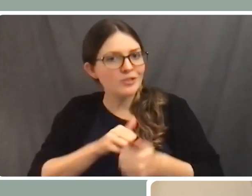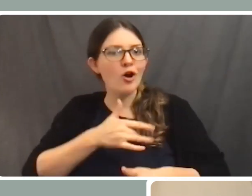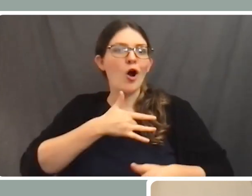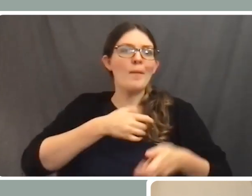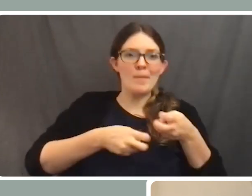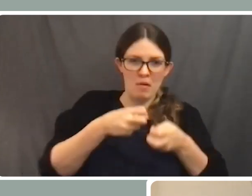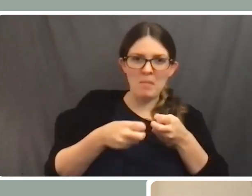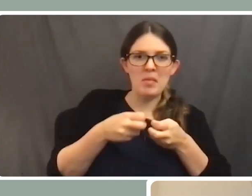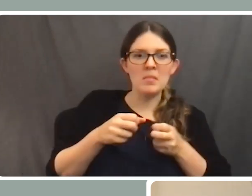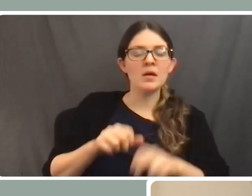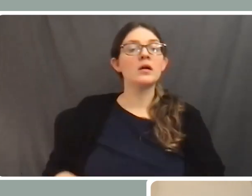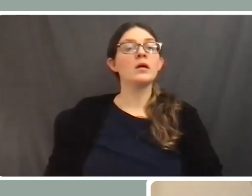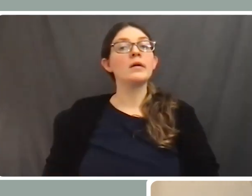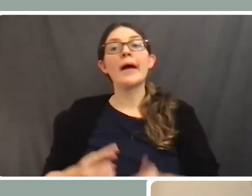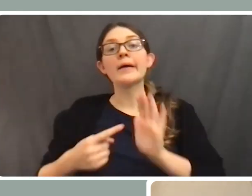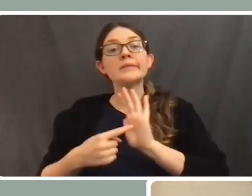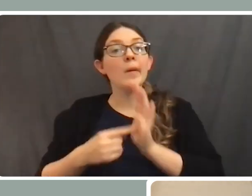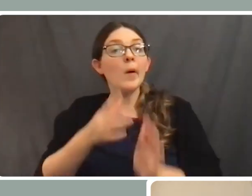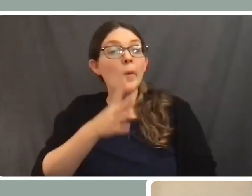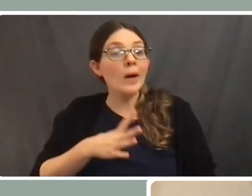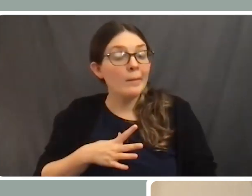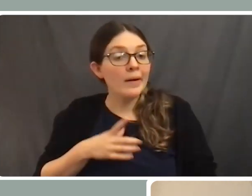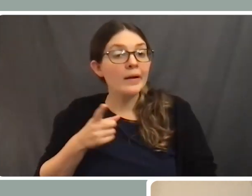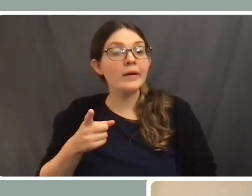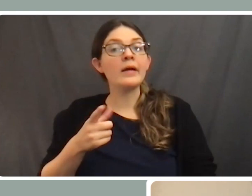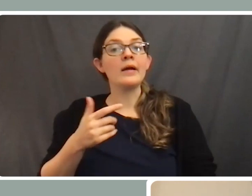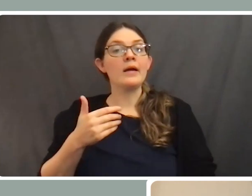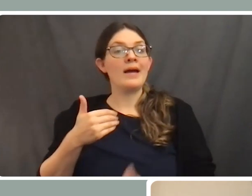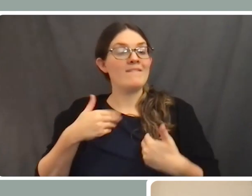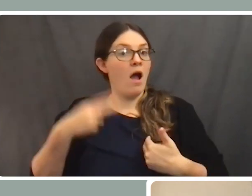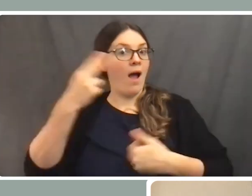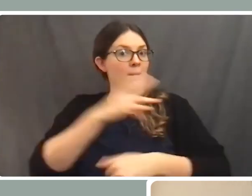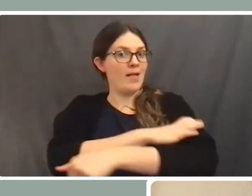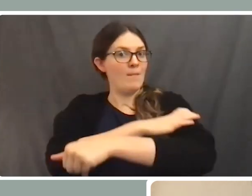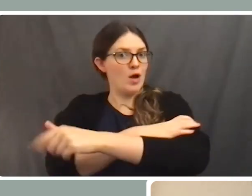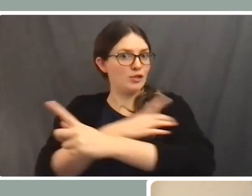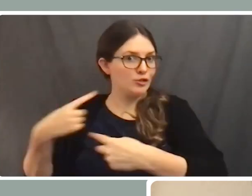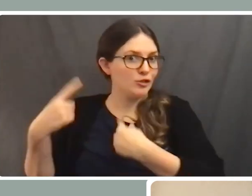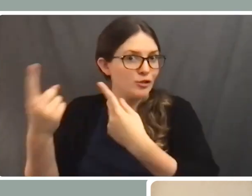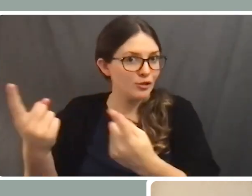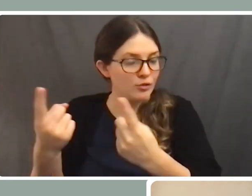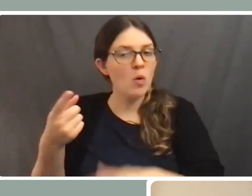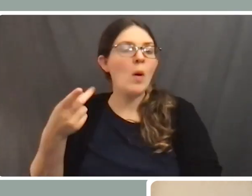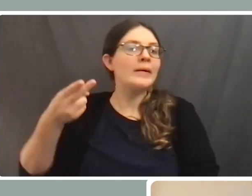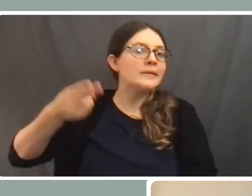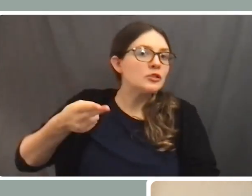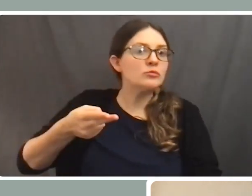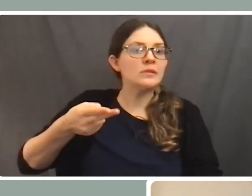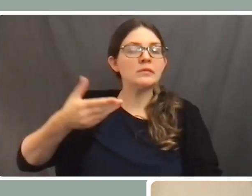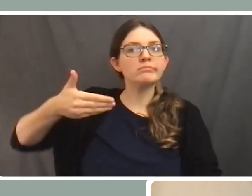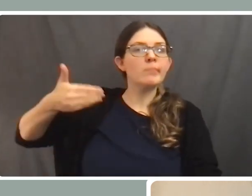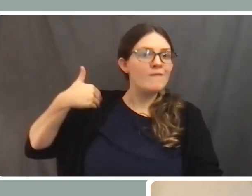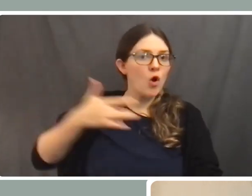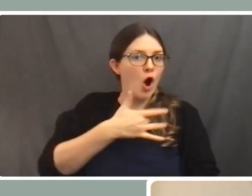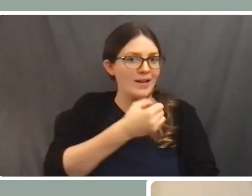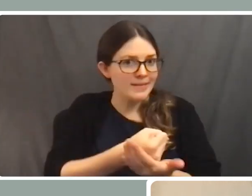So, women who have things like longstanding high blood pressure, or who certainly have had a history of a heart attack in the